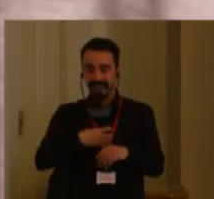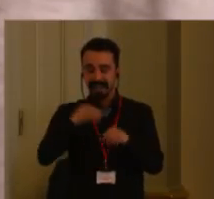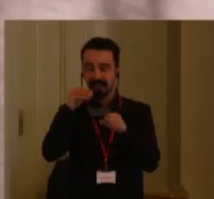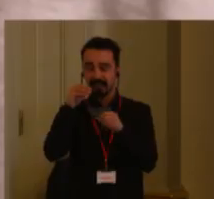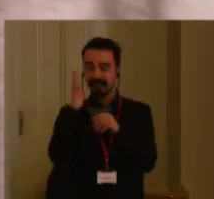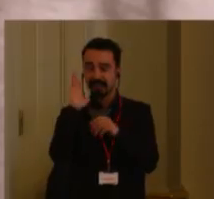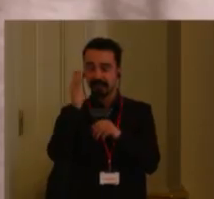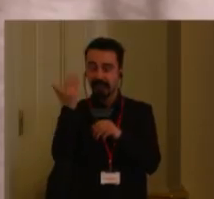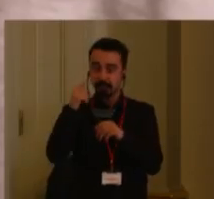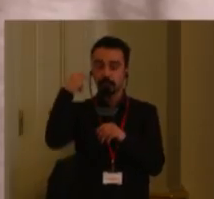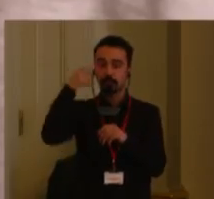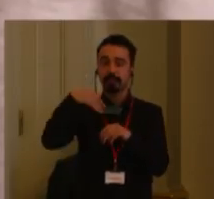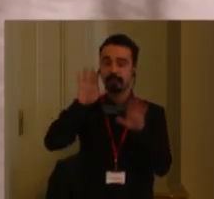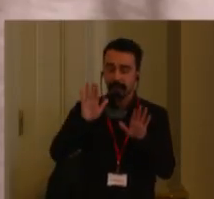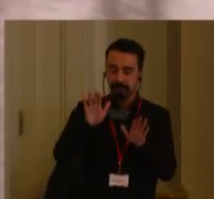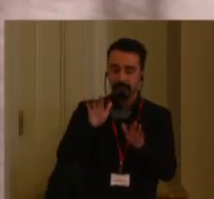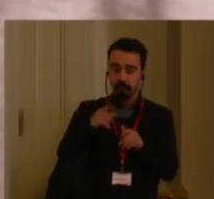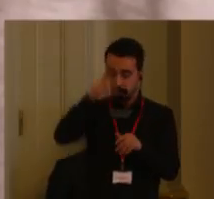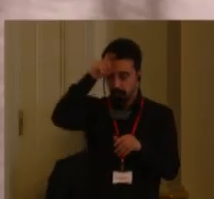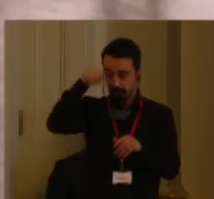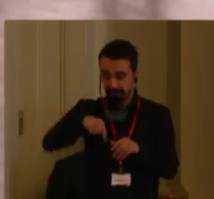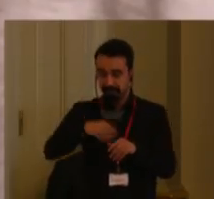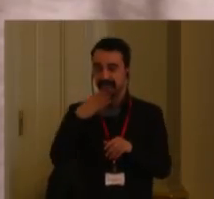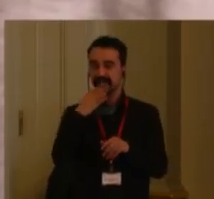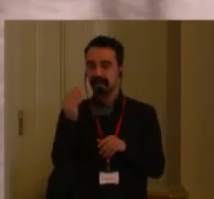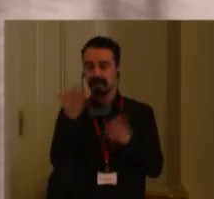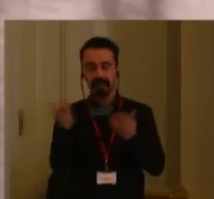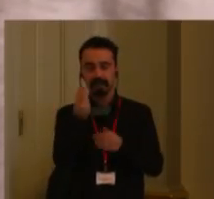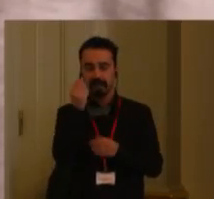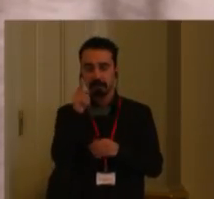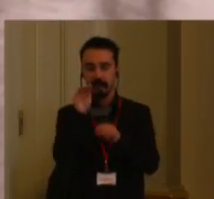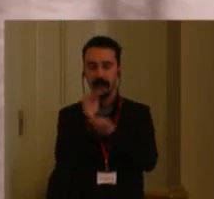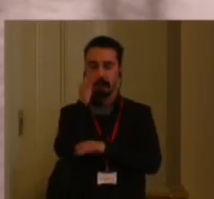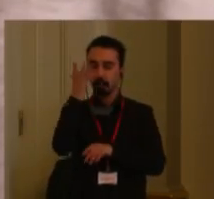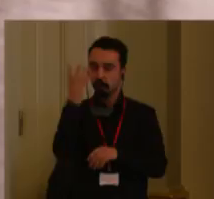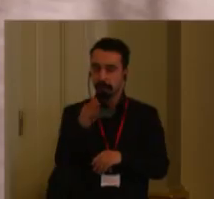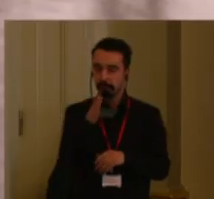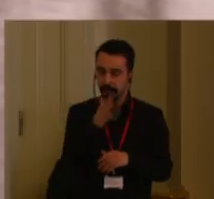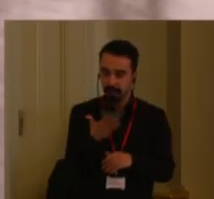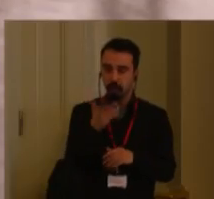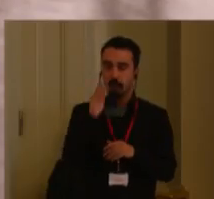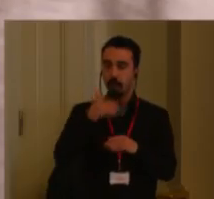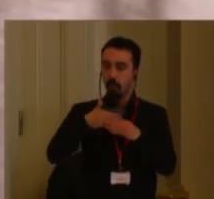considering how they can provide better lives for the next generation.